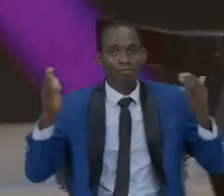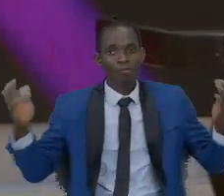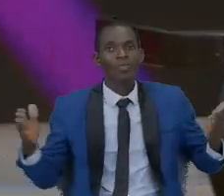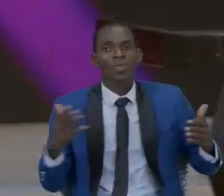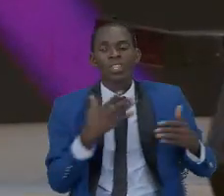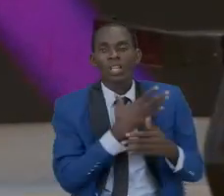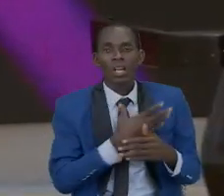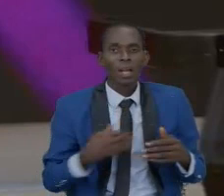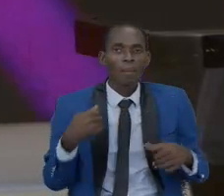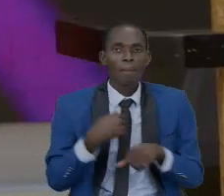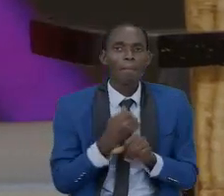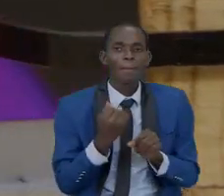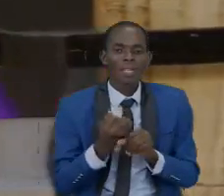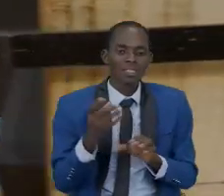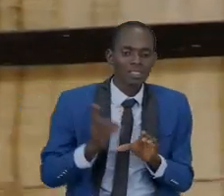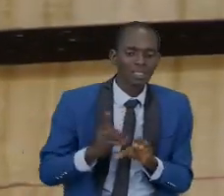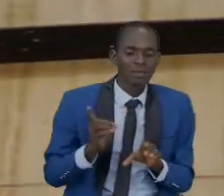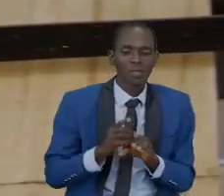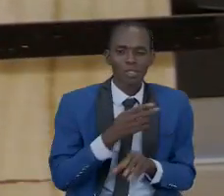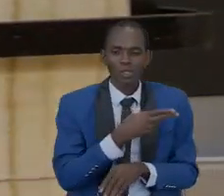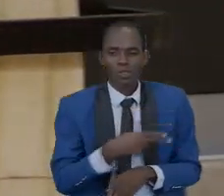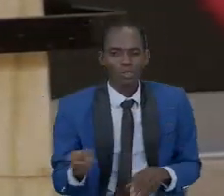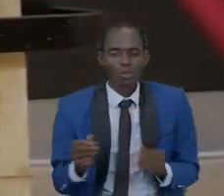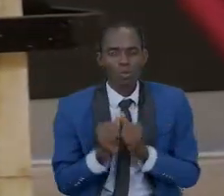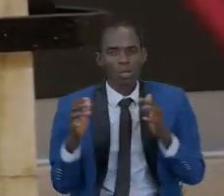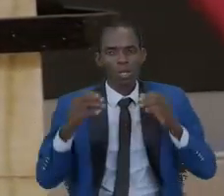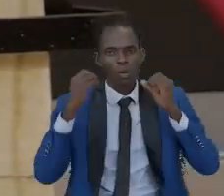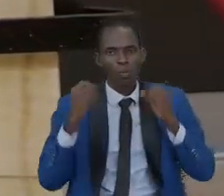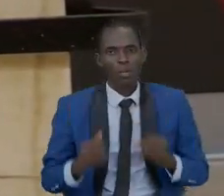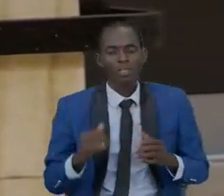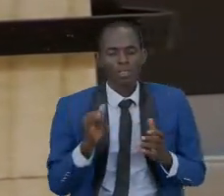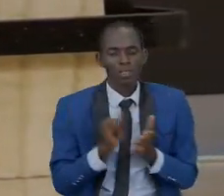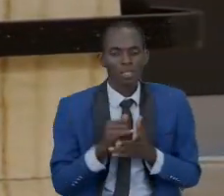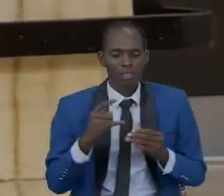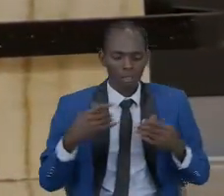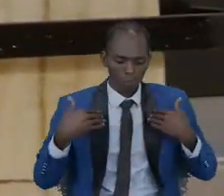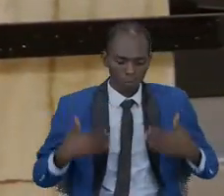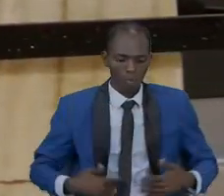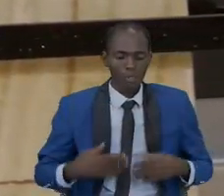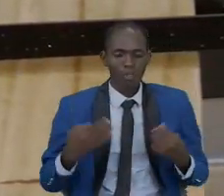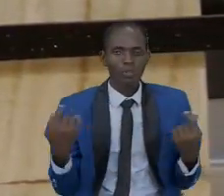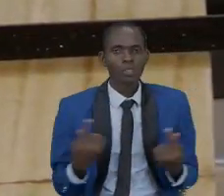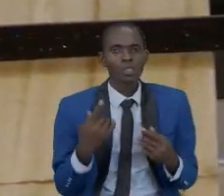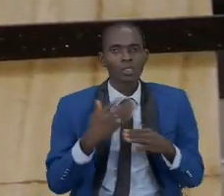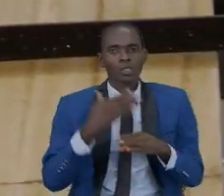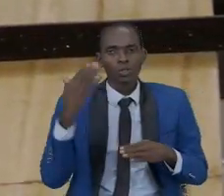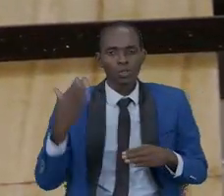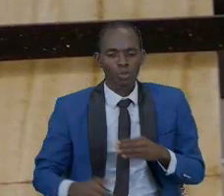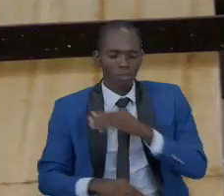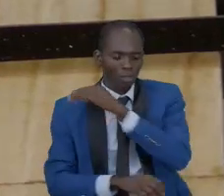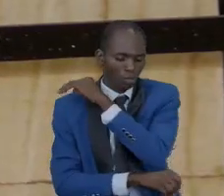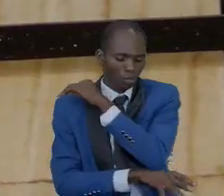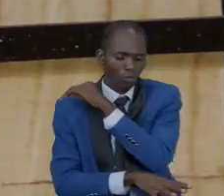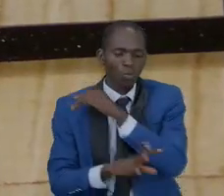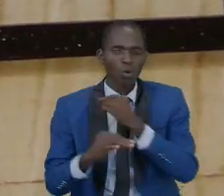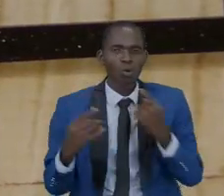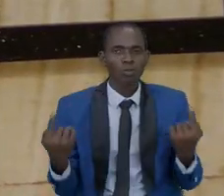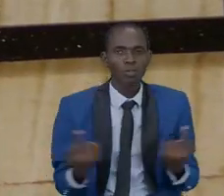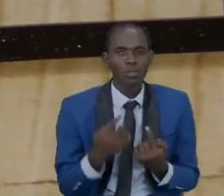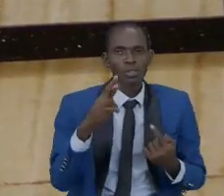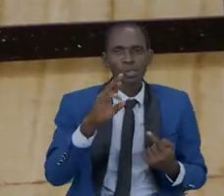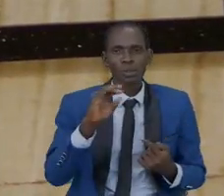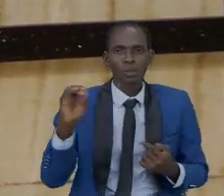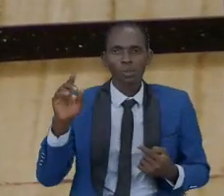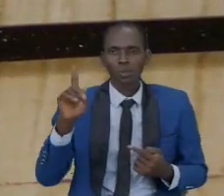Powerless it says that the body of sin the total root of sin and the one that generates